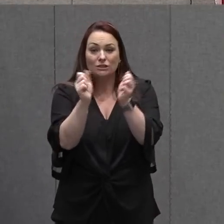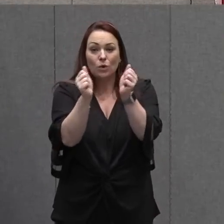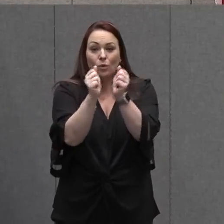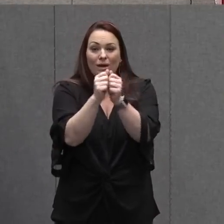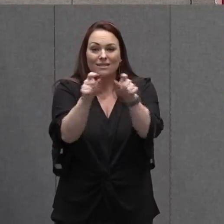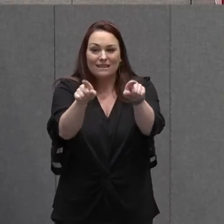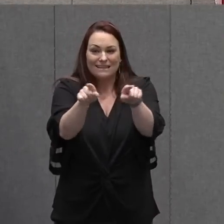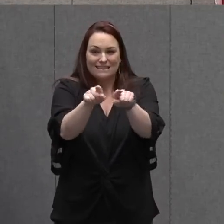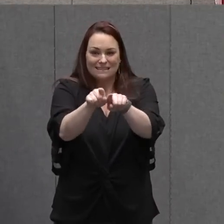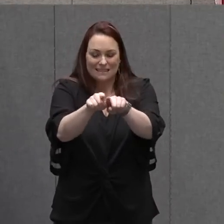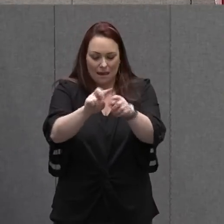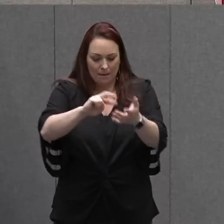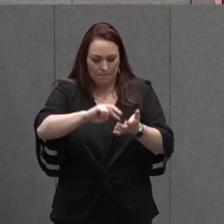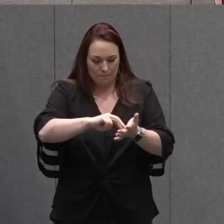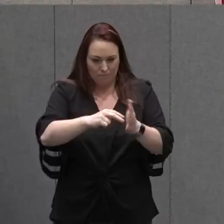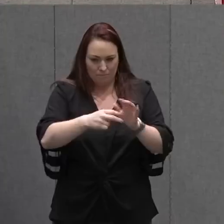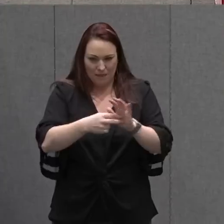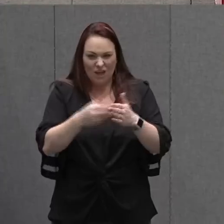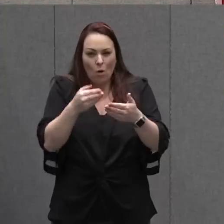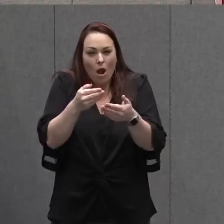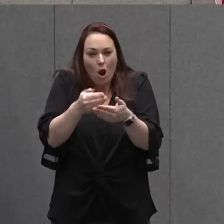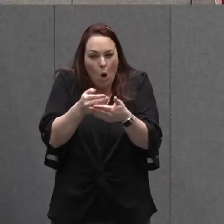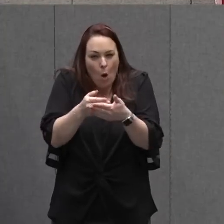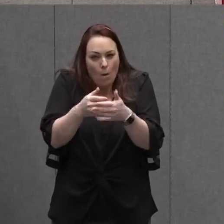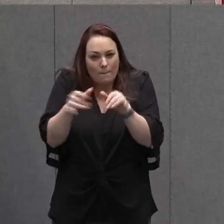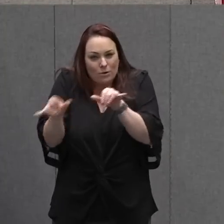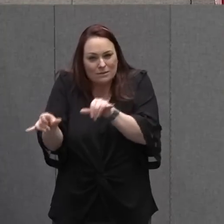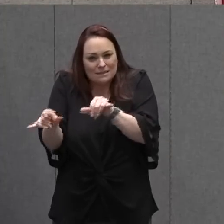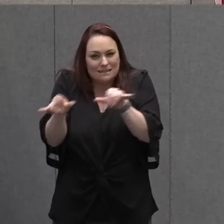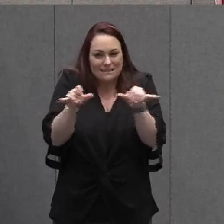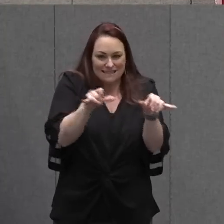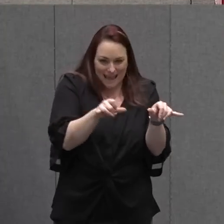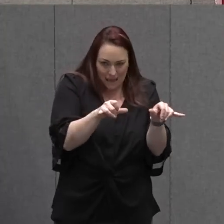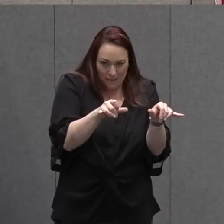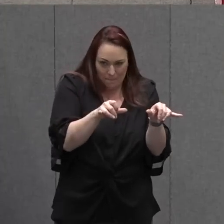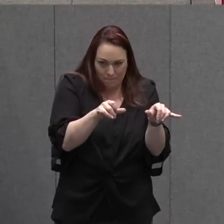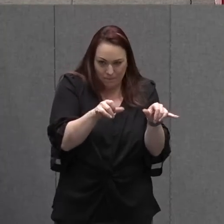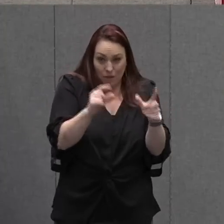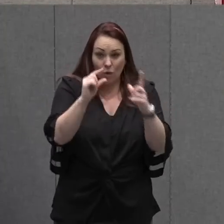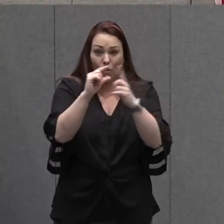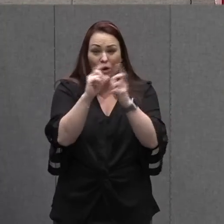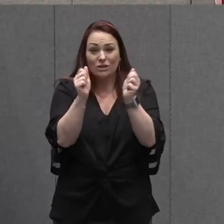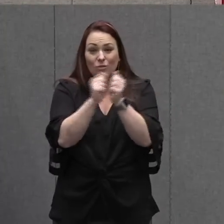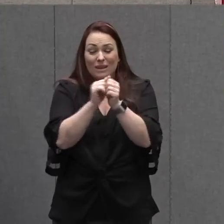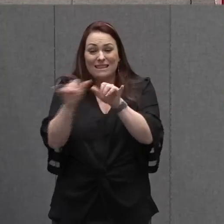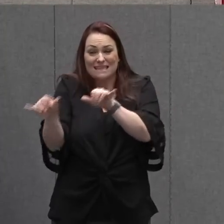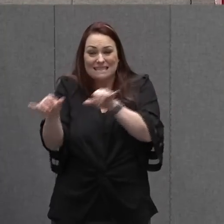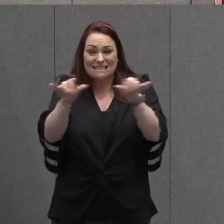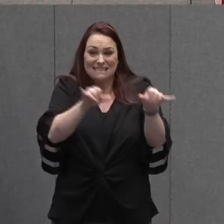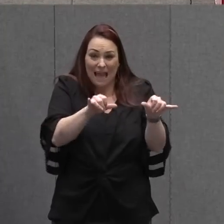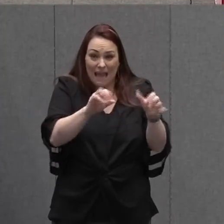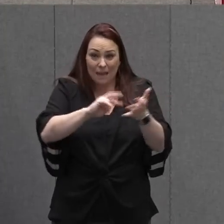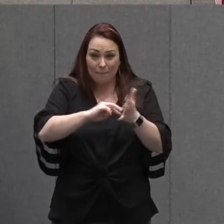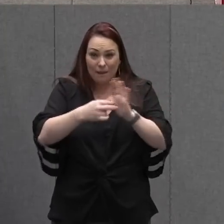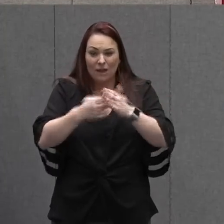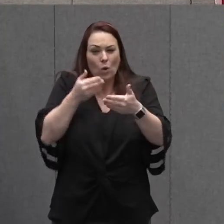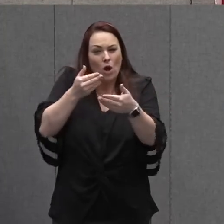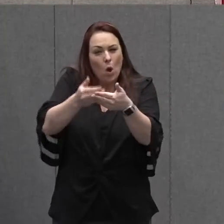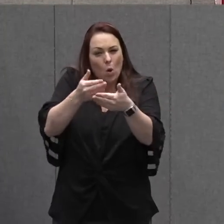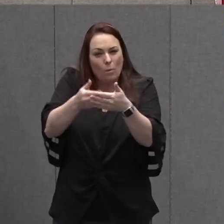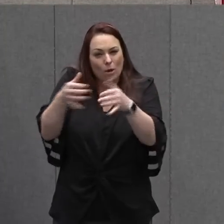same meaning or almost the same meaning. Words with the same meaning or almost the same